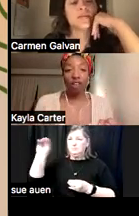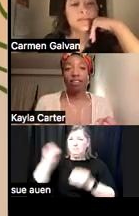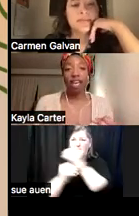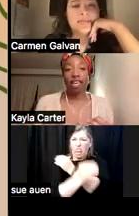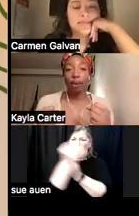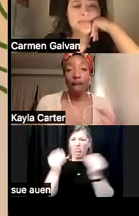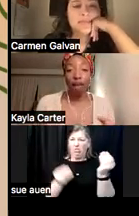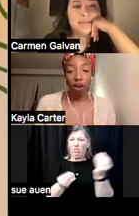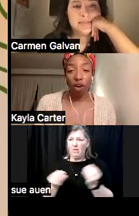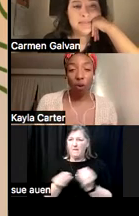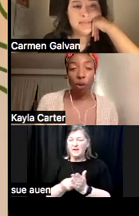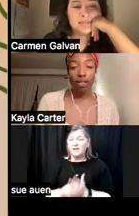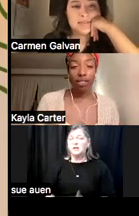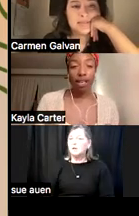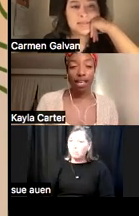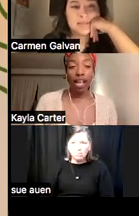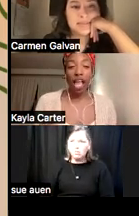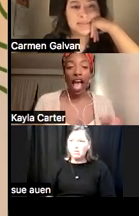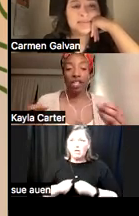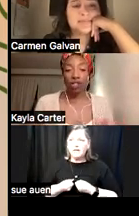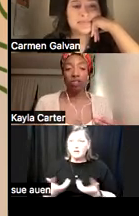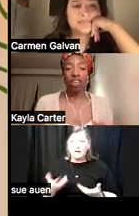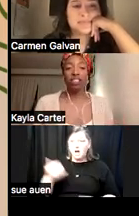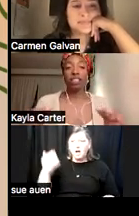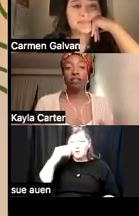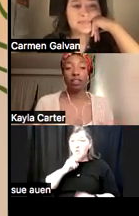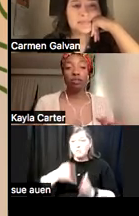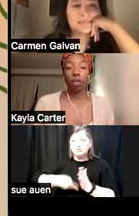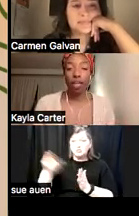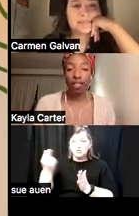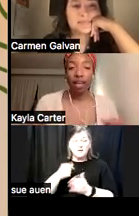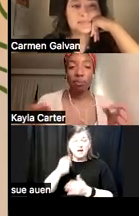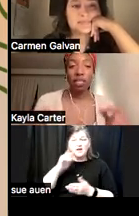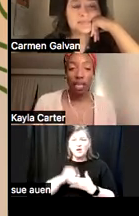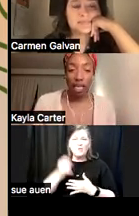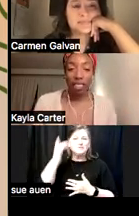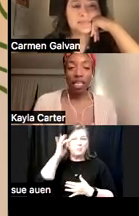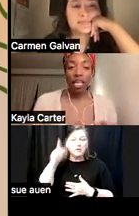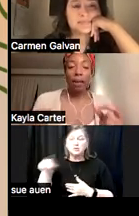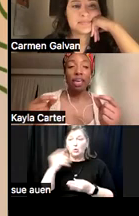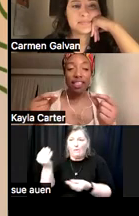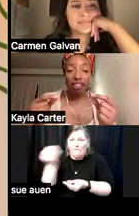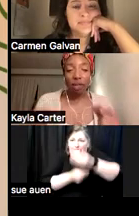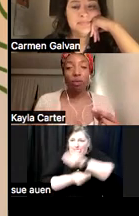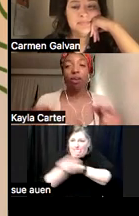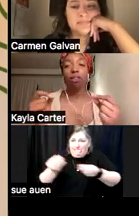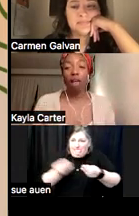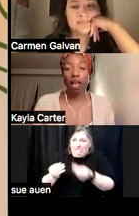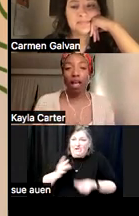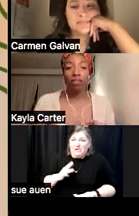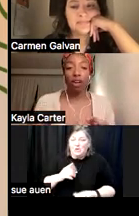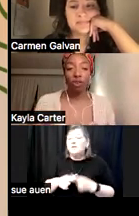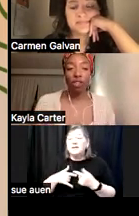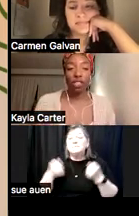is exhausting and I'm never going to romanticize it, I do think it's a level of brilliance. And I'm saying this because I've been around a